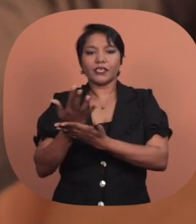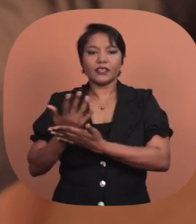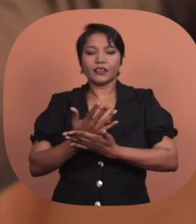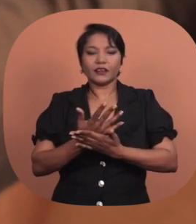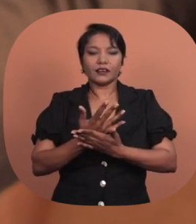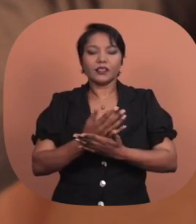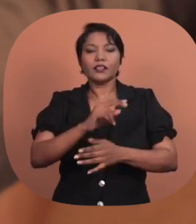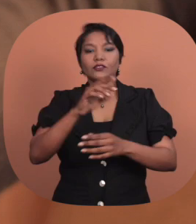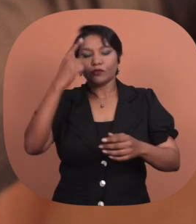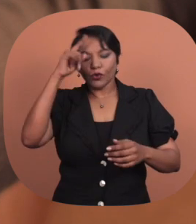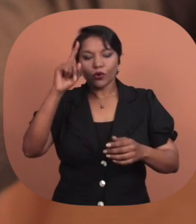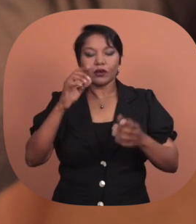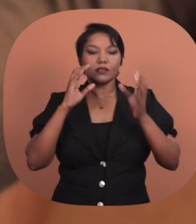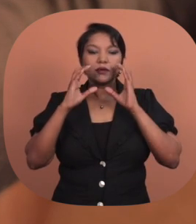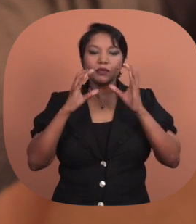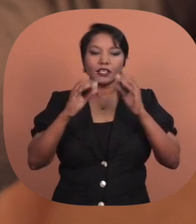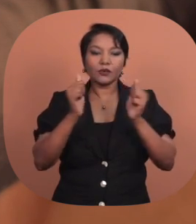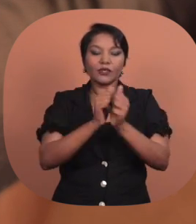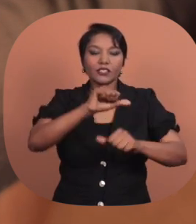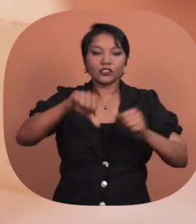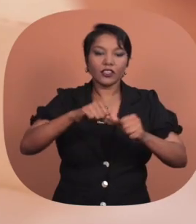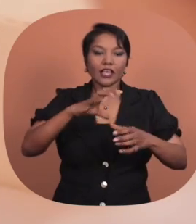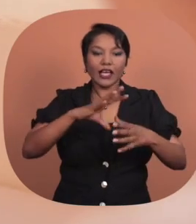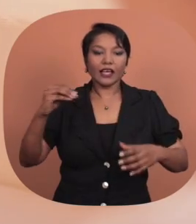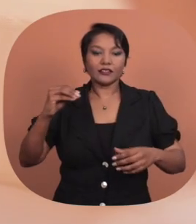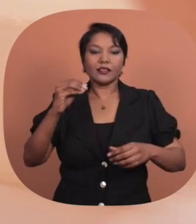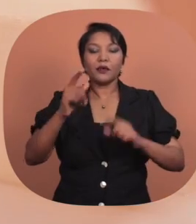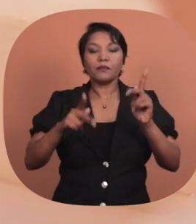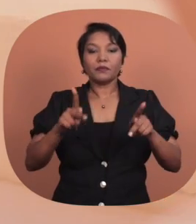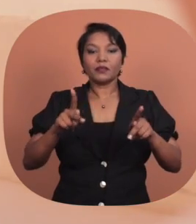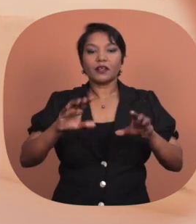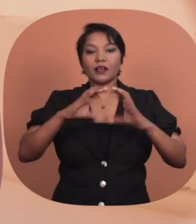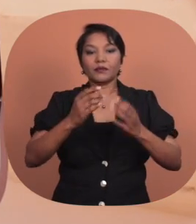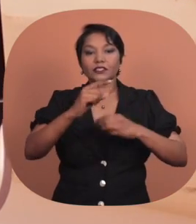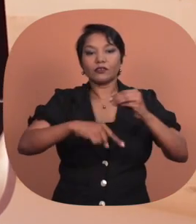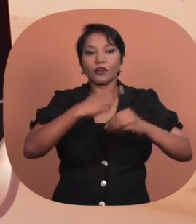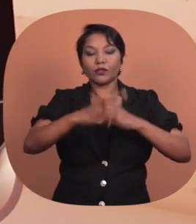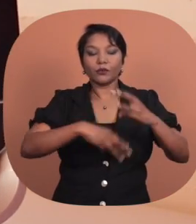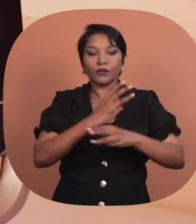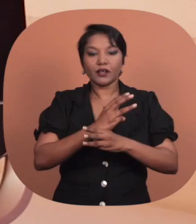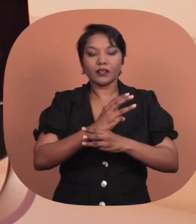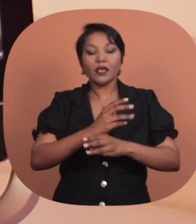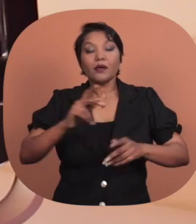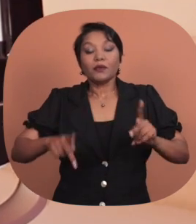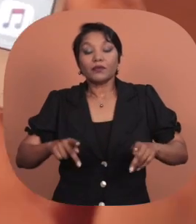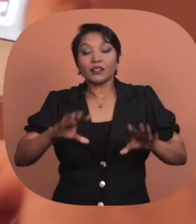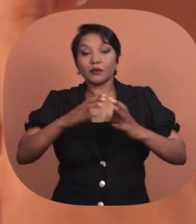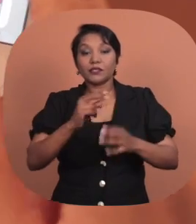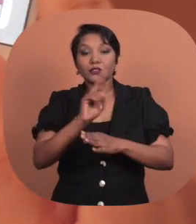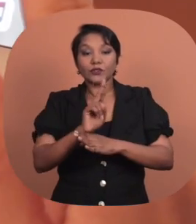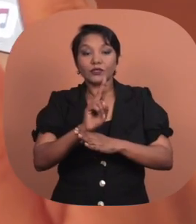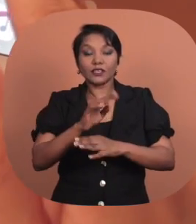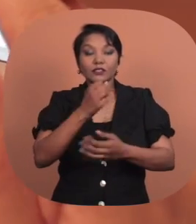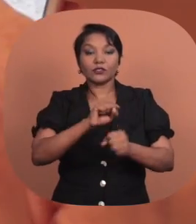other and to the global village. Companies have also begun to depend heavily on social media to build relationships with their customers and